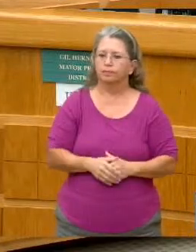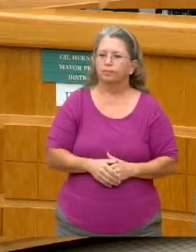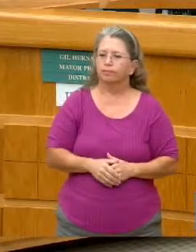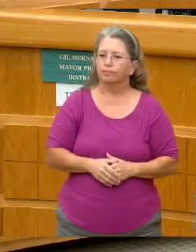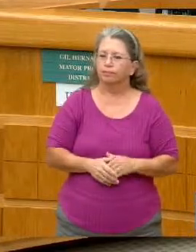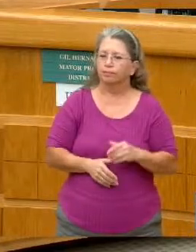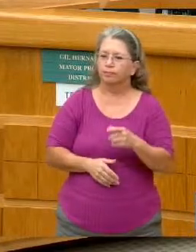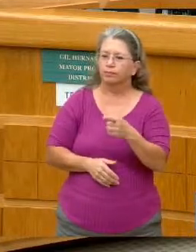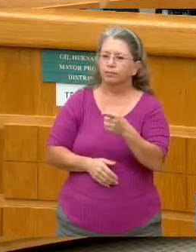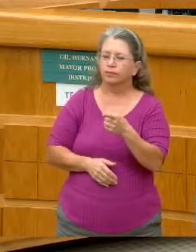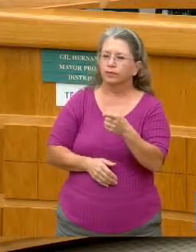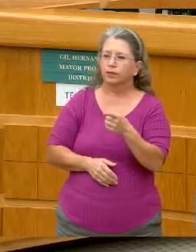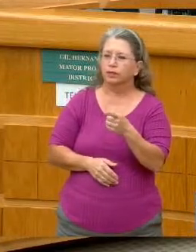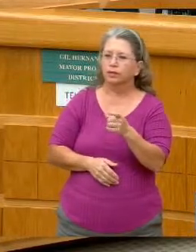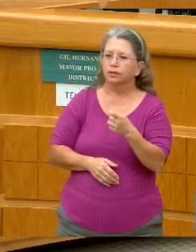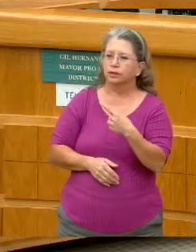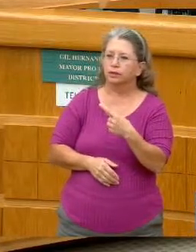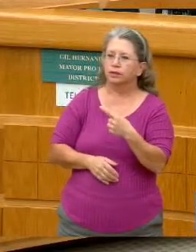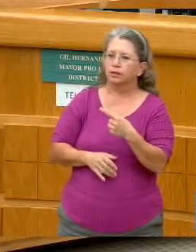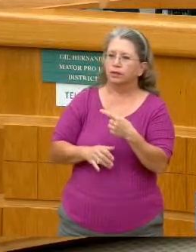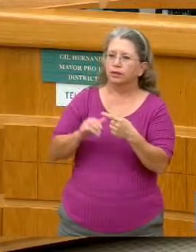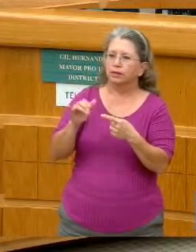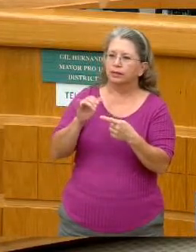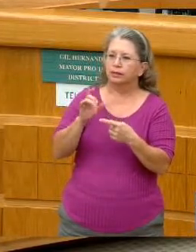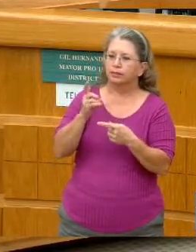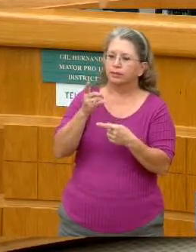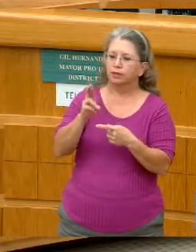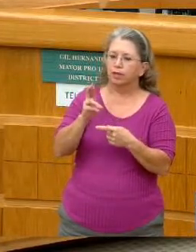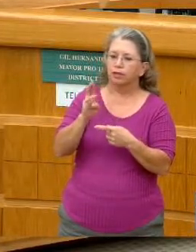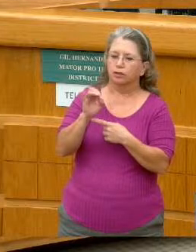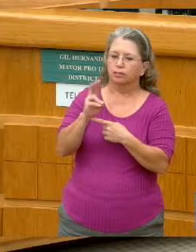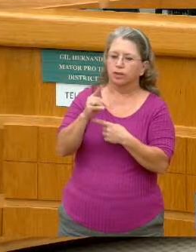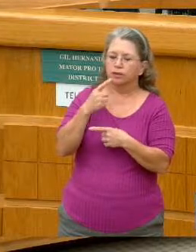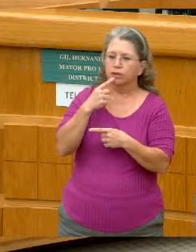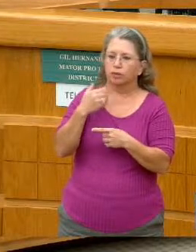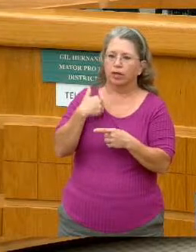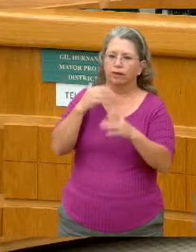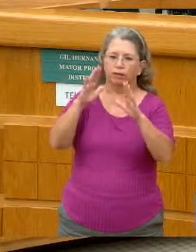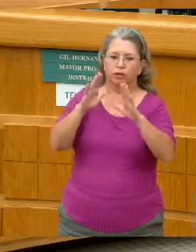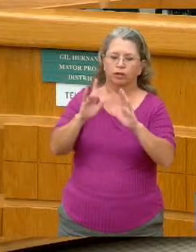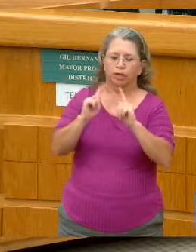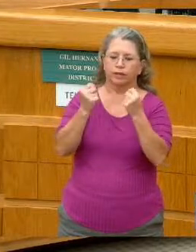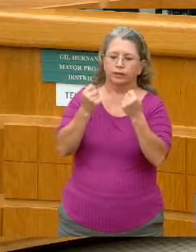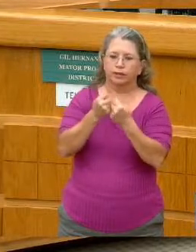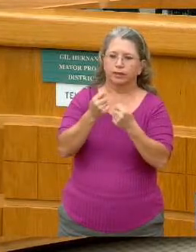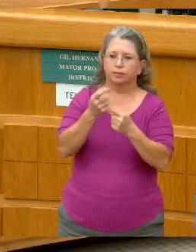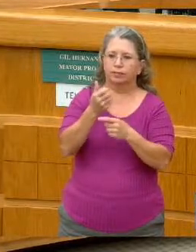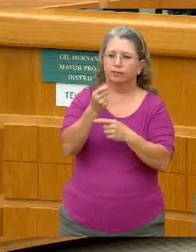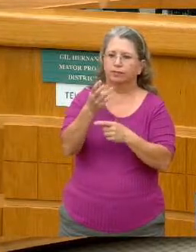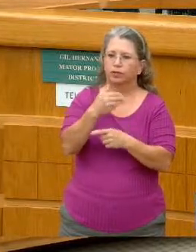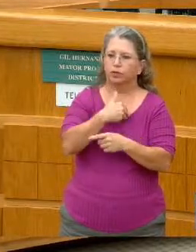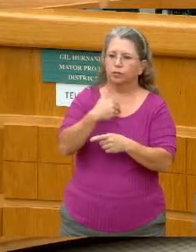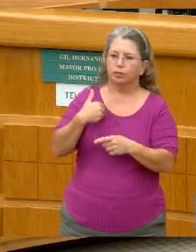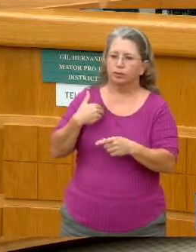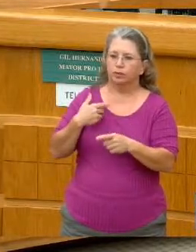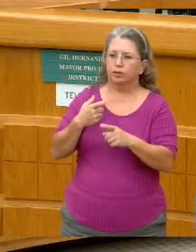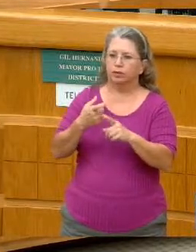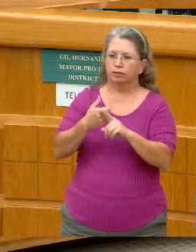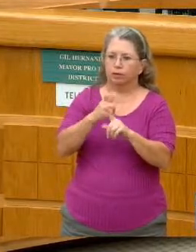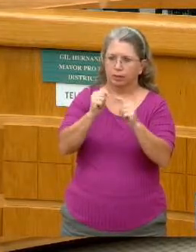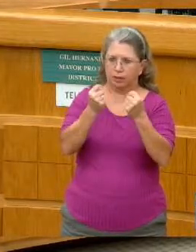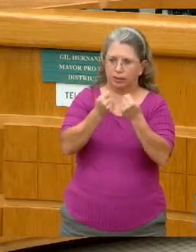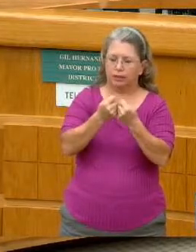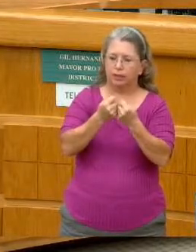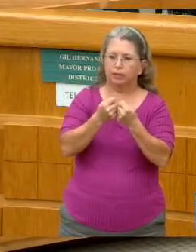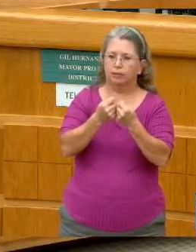Just like Dr. Bird said, we have a great team. A few of those members of the team are on Facebook and they